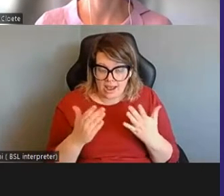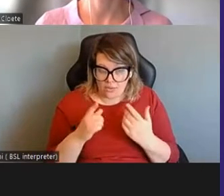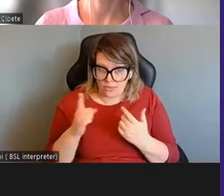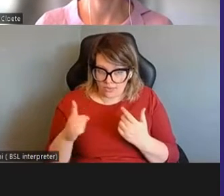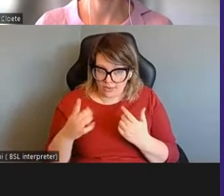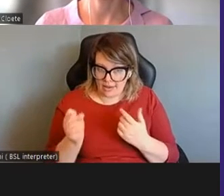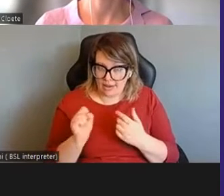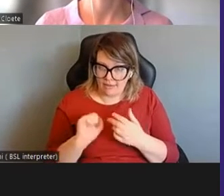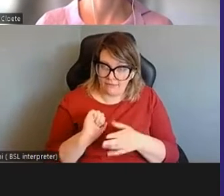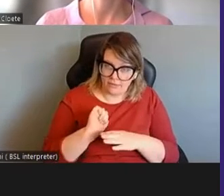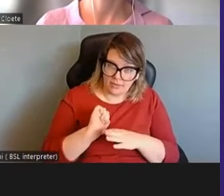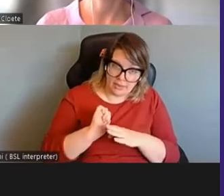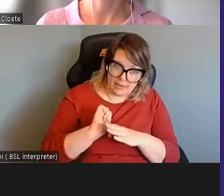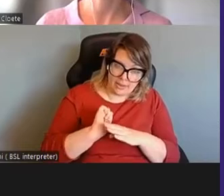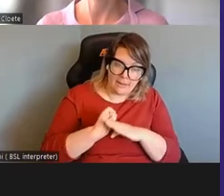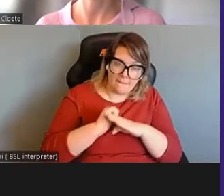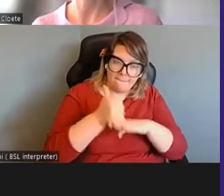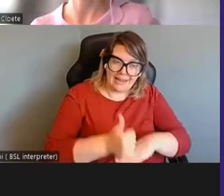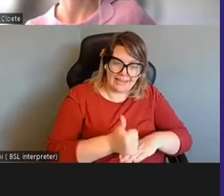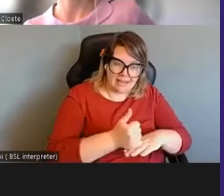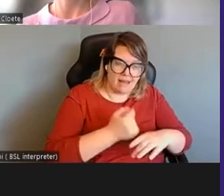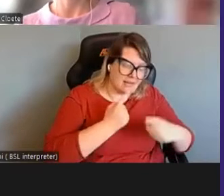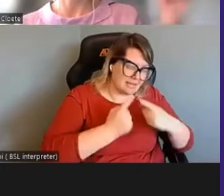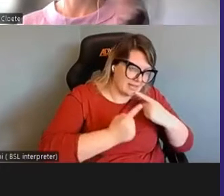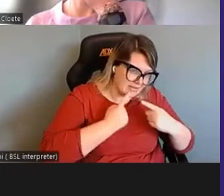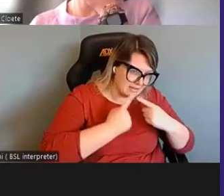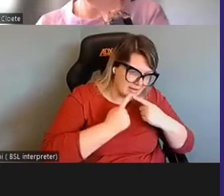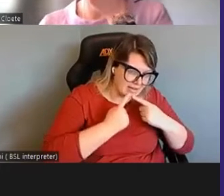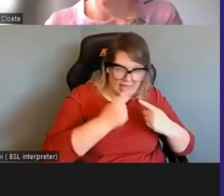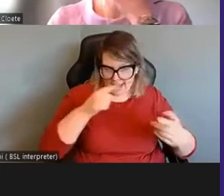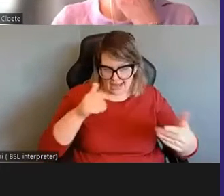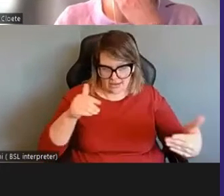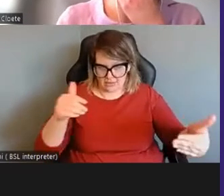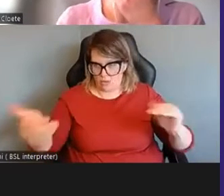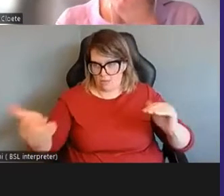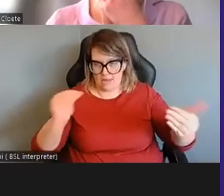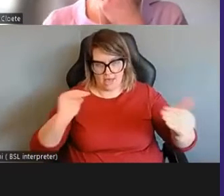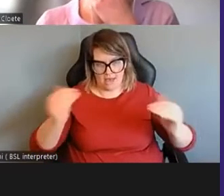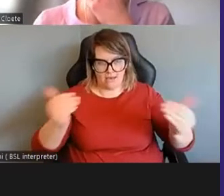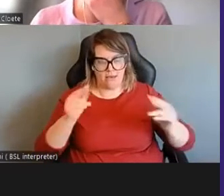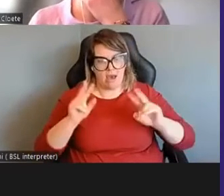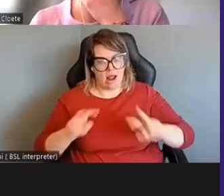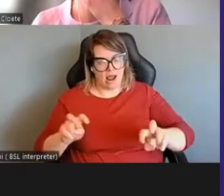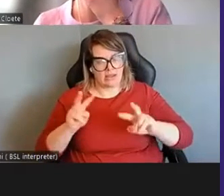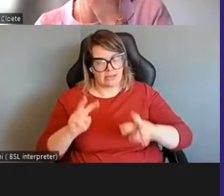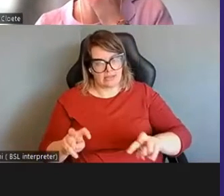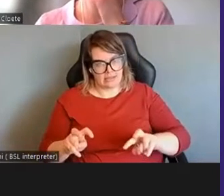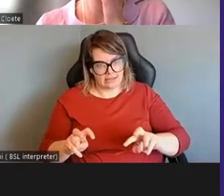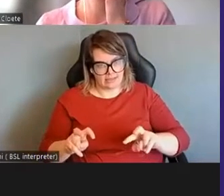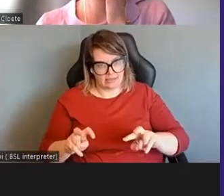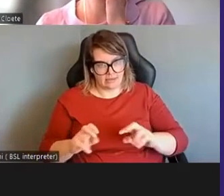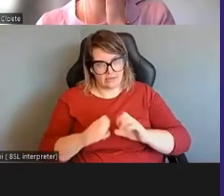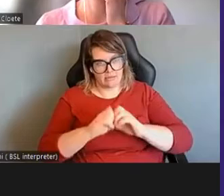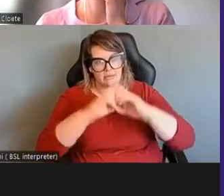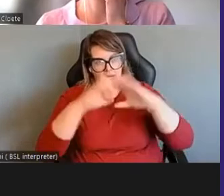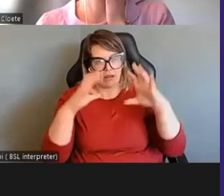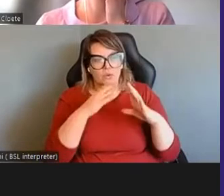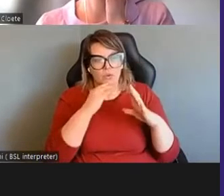baseline and end-line data, they had to do a comparative analysis, and they did this with